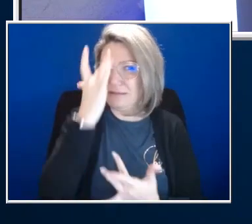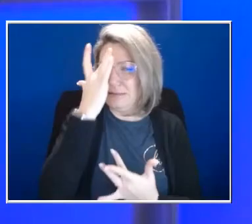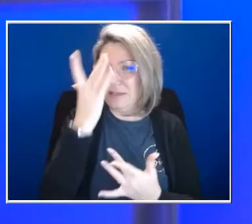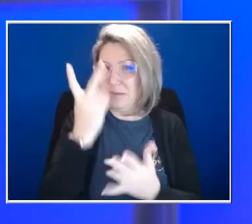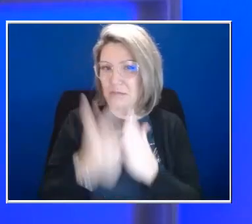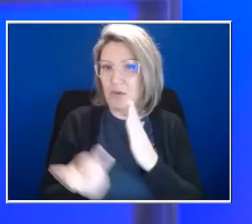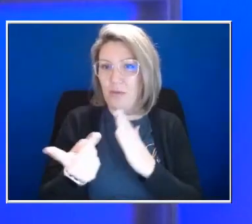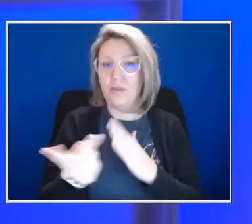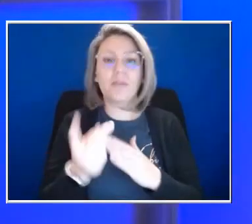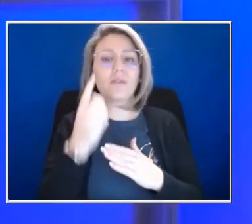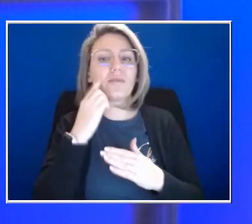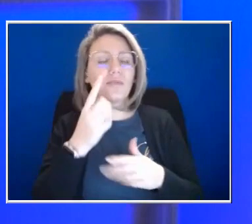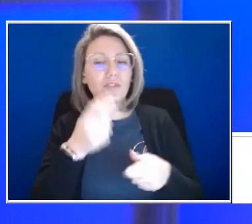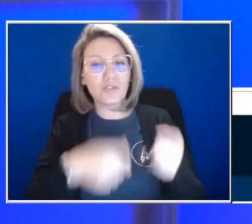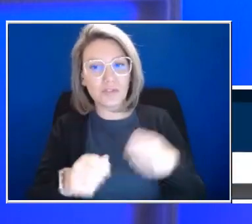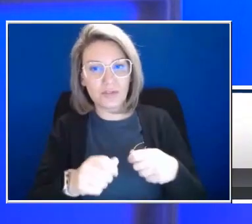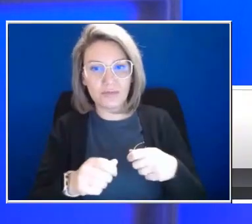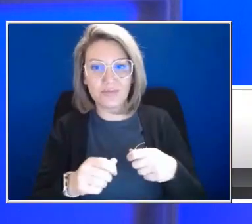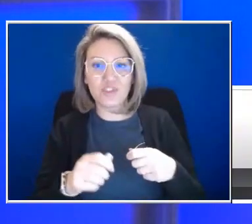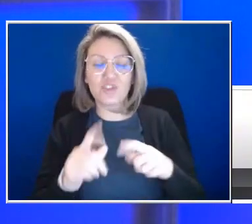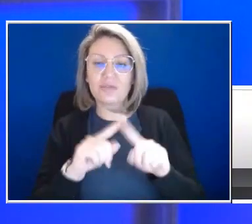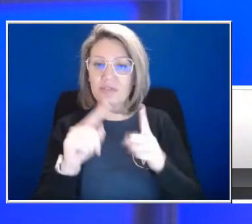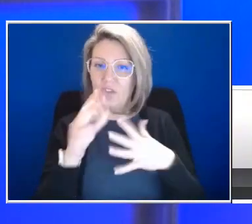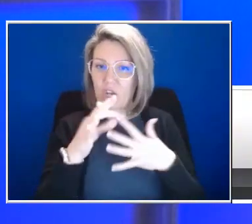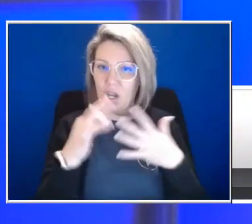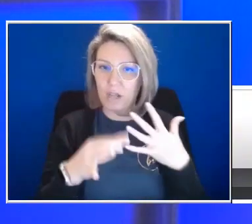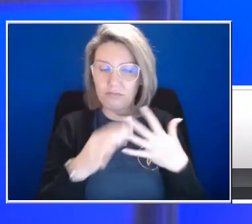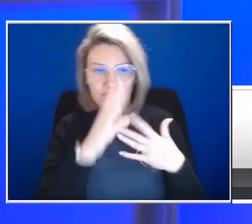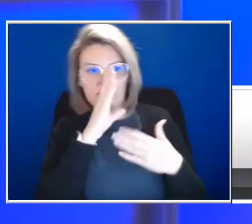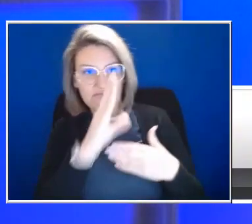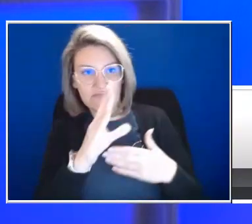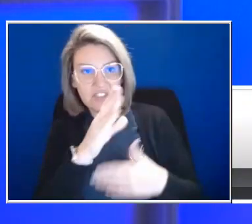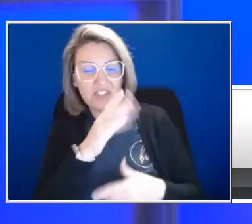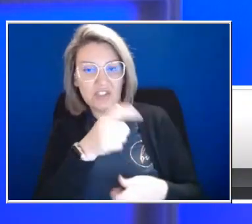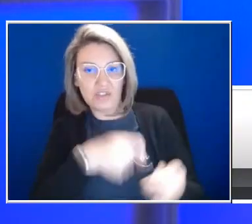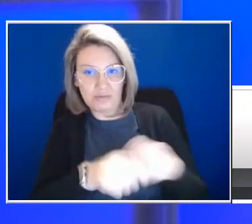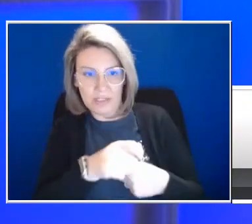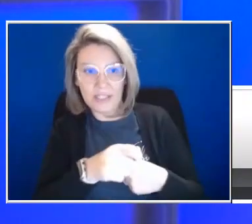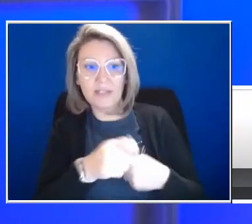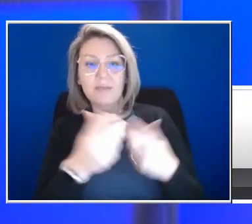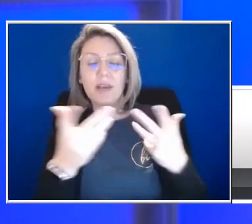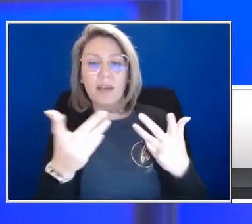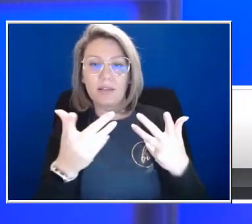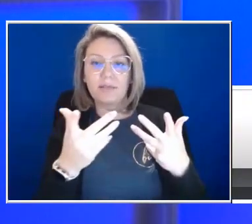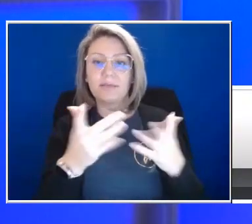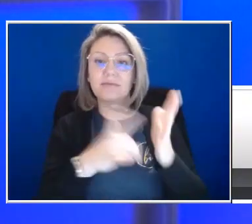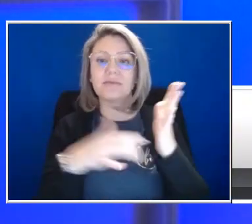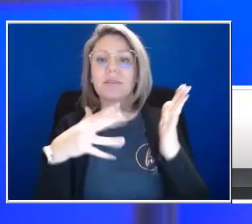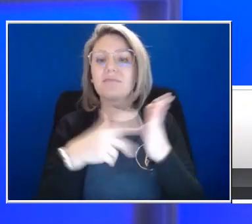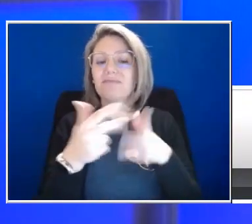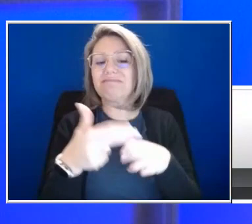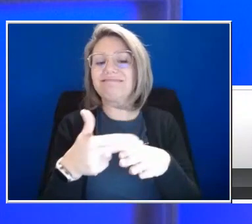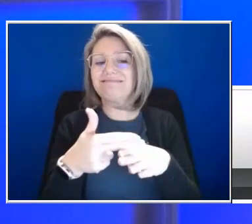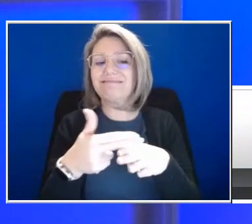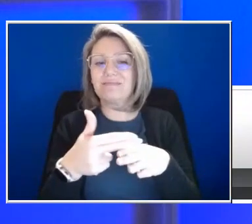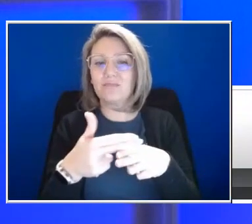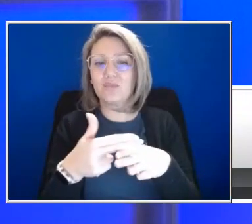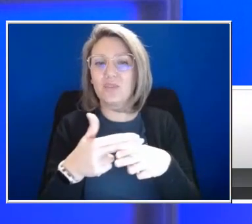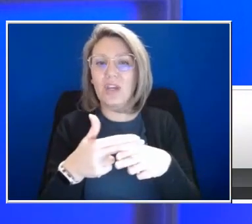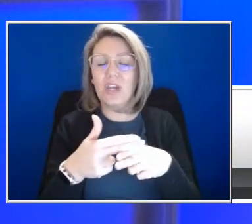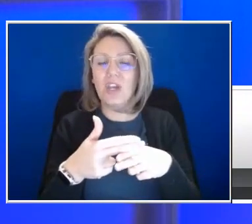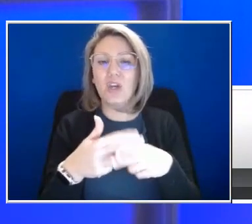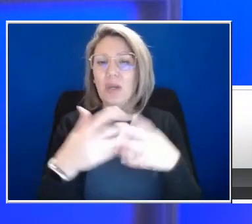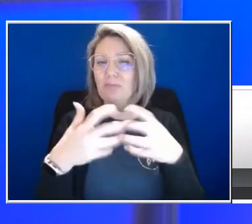transplant, there's a few different options. You can go directly to transplant. Sometimes we put patients on temporary mechanical pumps, but the LVAD is a